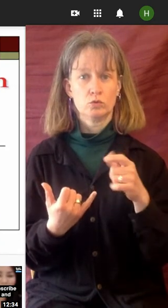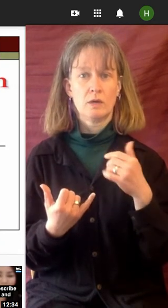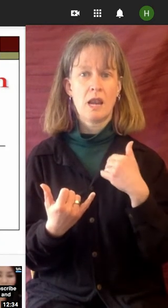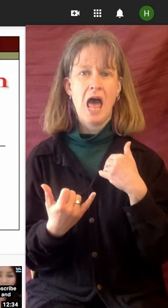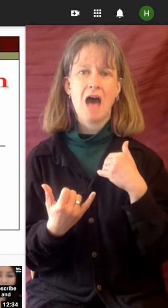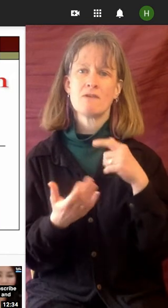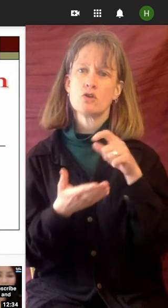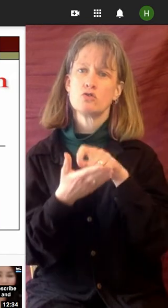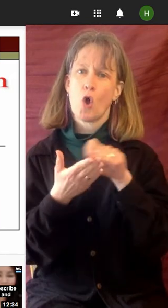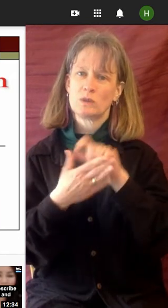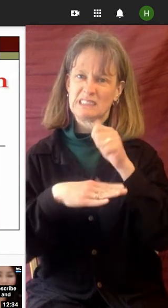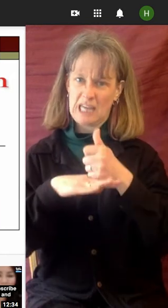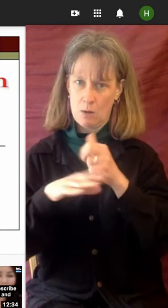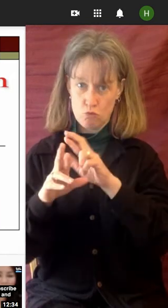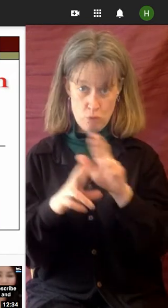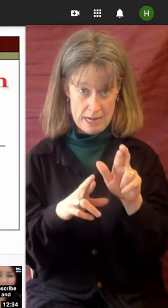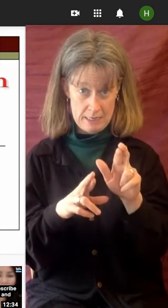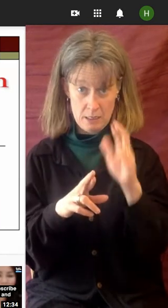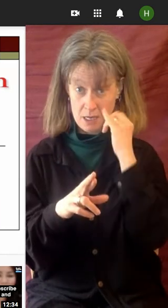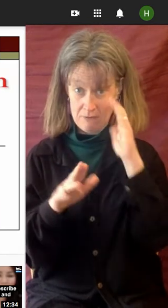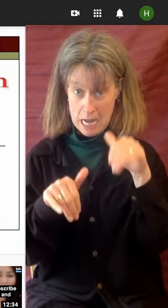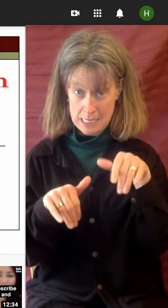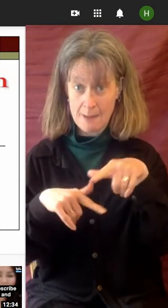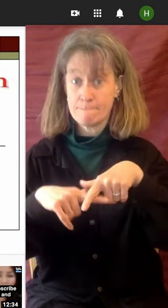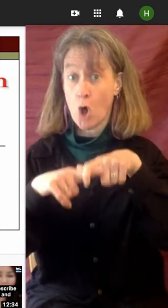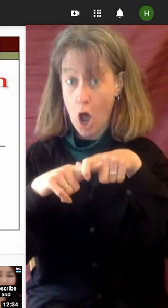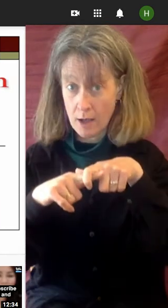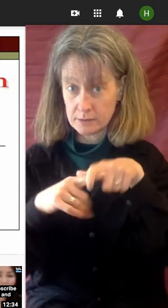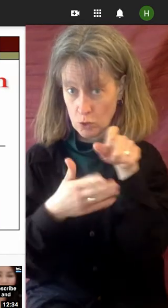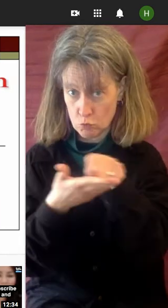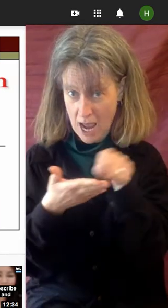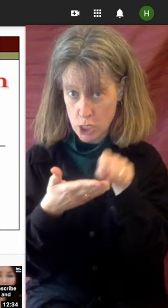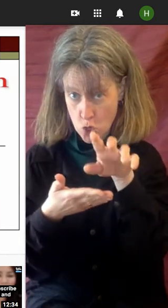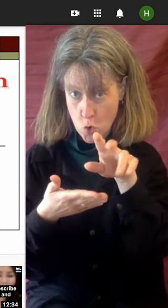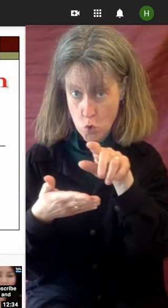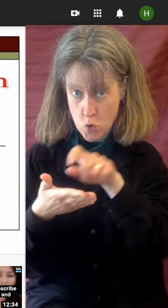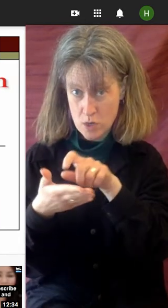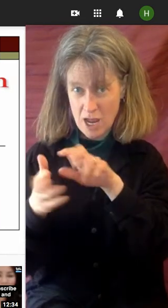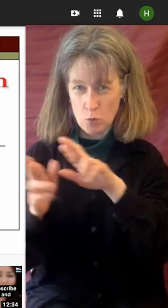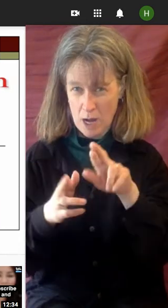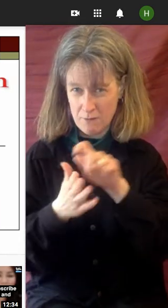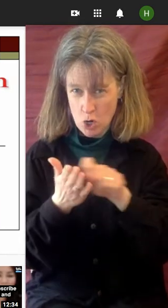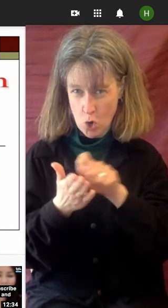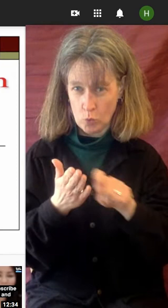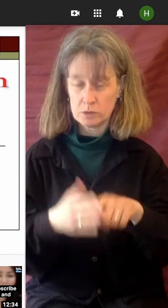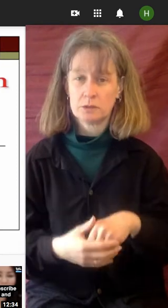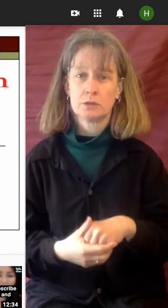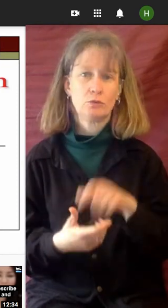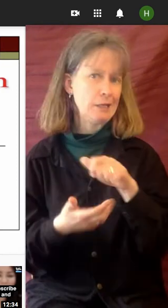notes set up somehow on a piece of paper or